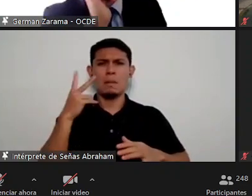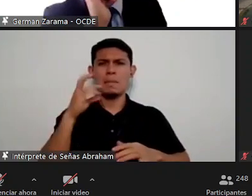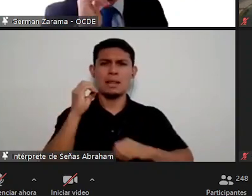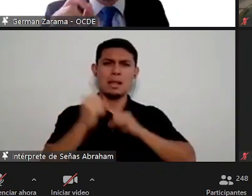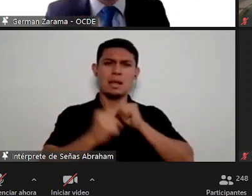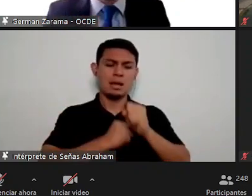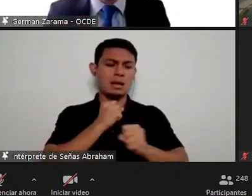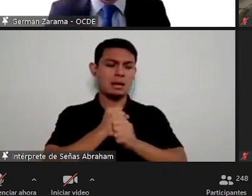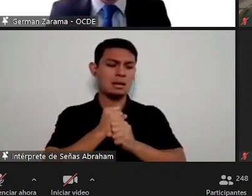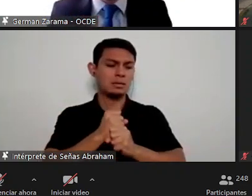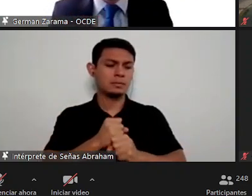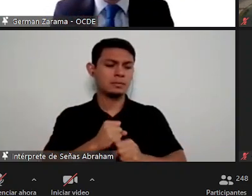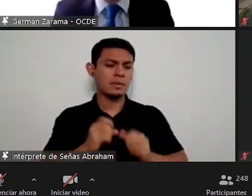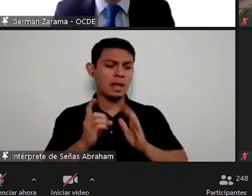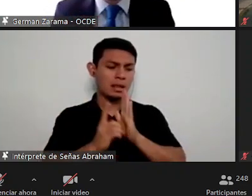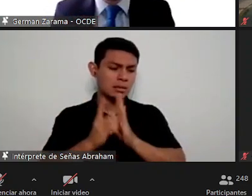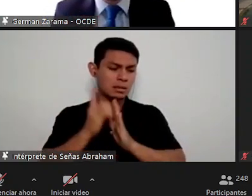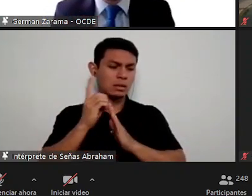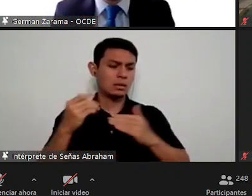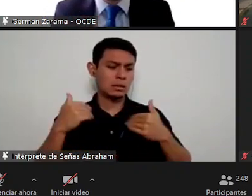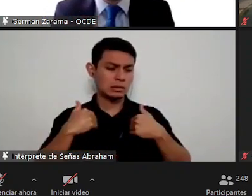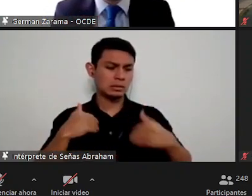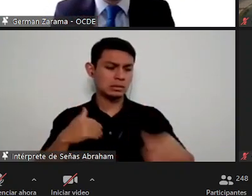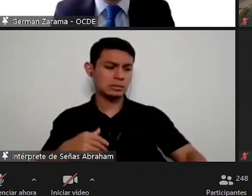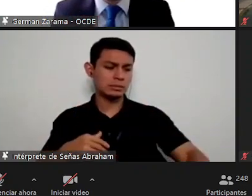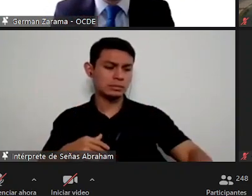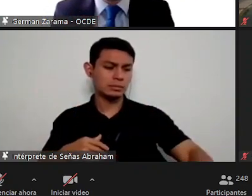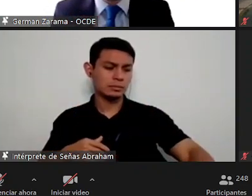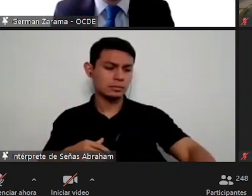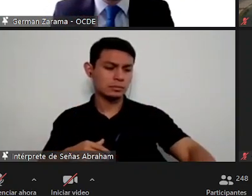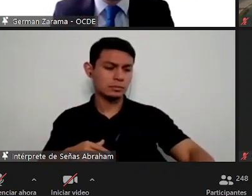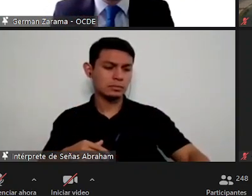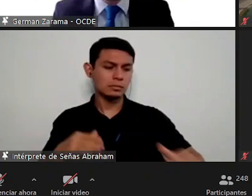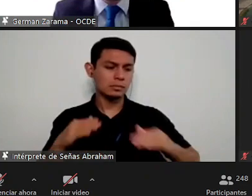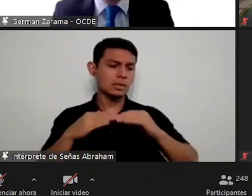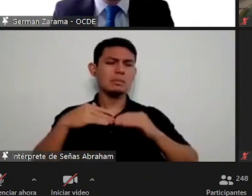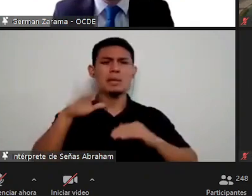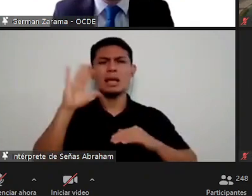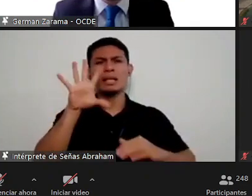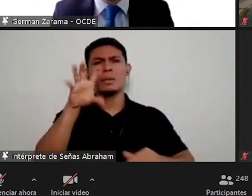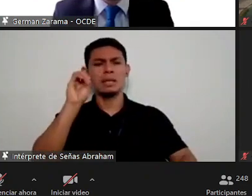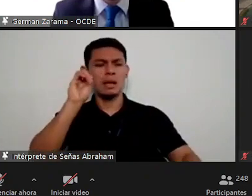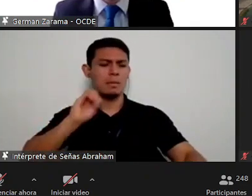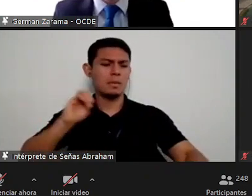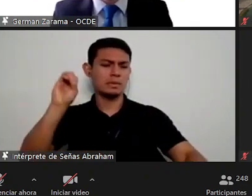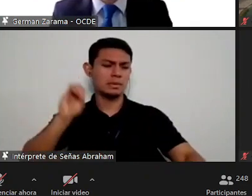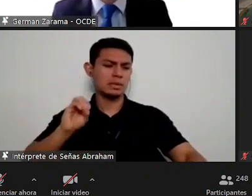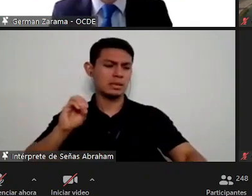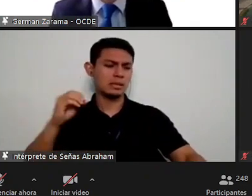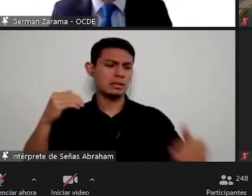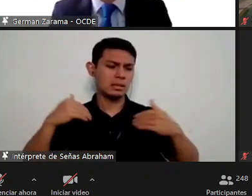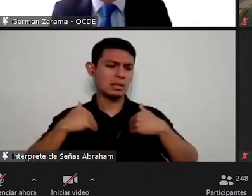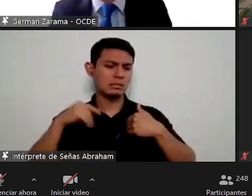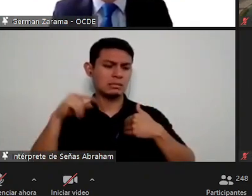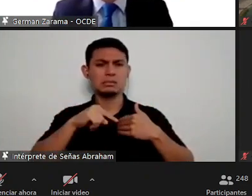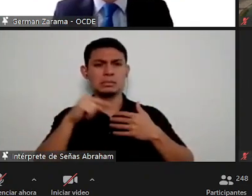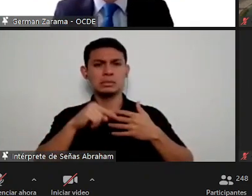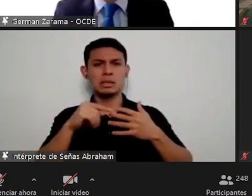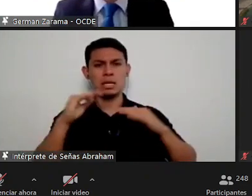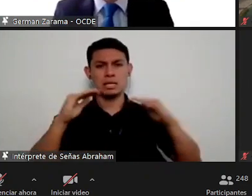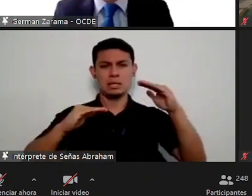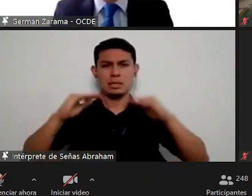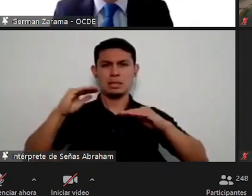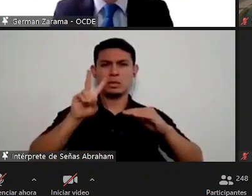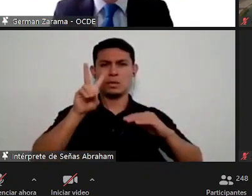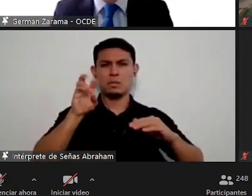modern and formal agriculture development that we have had in peru over 50 percent uh with that we have